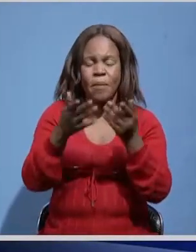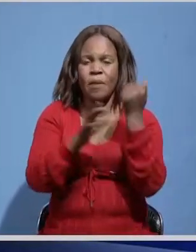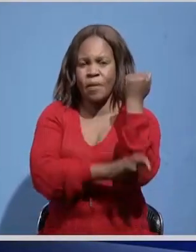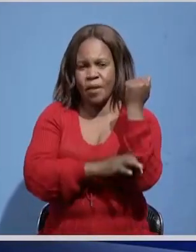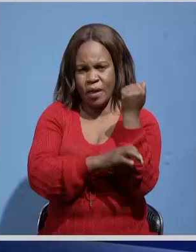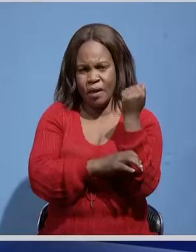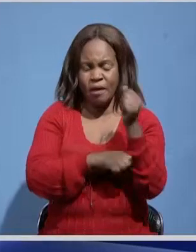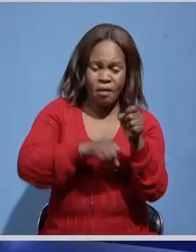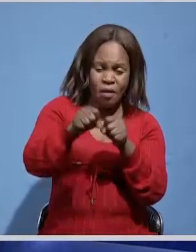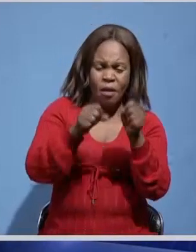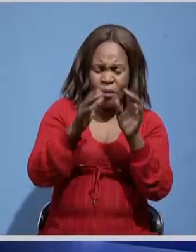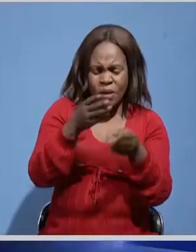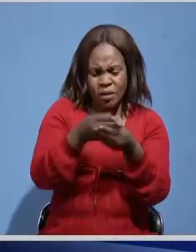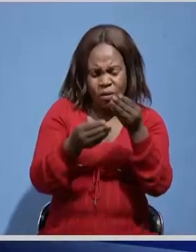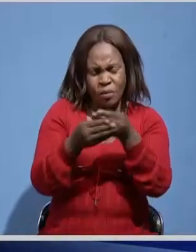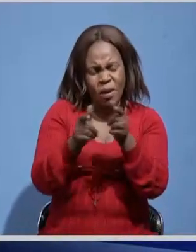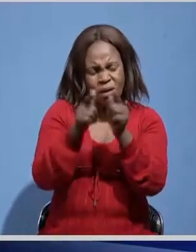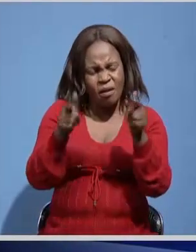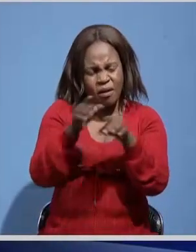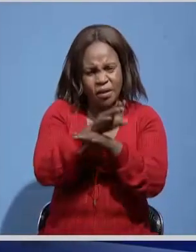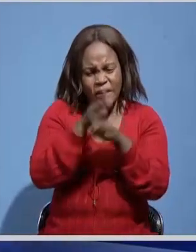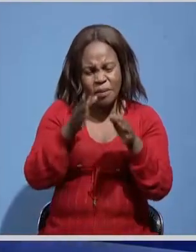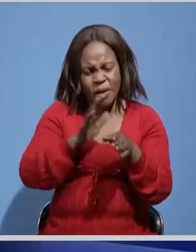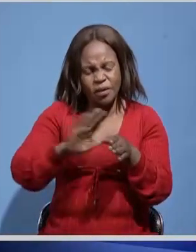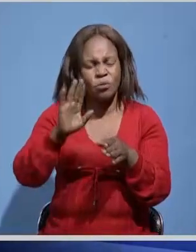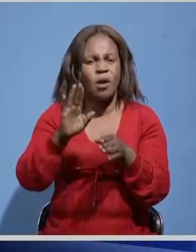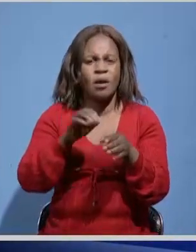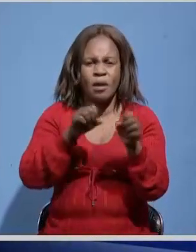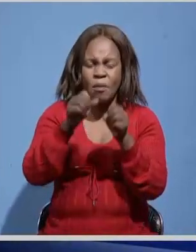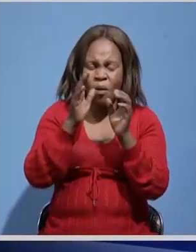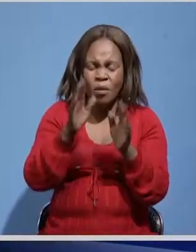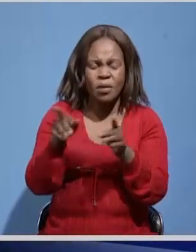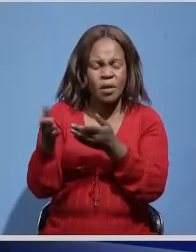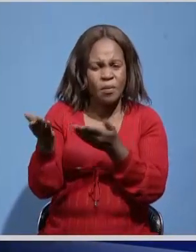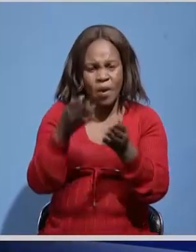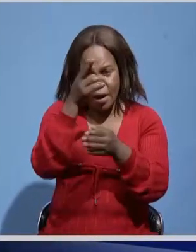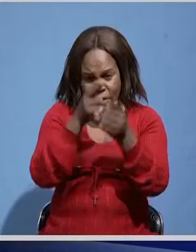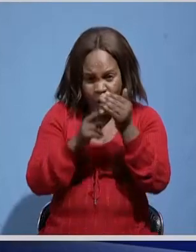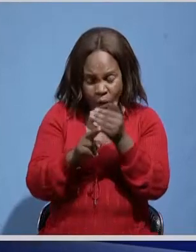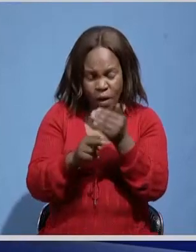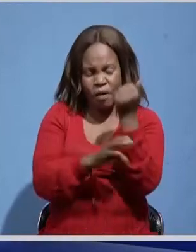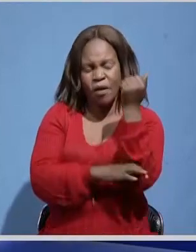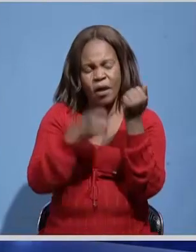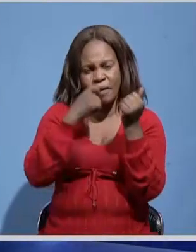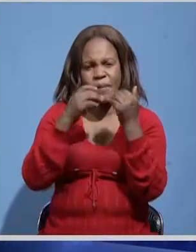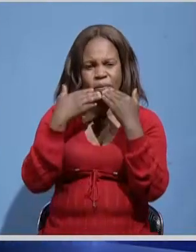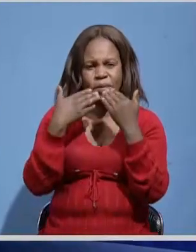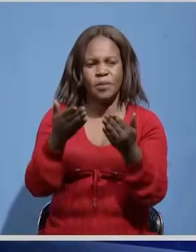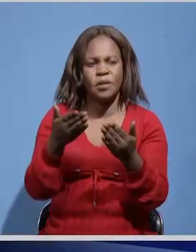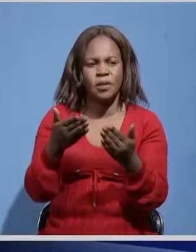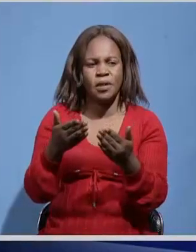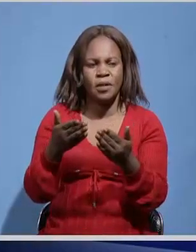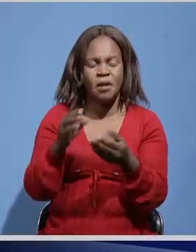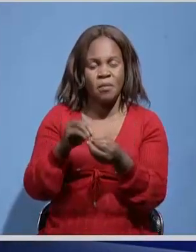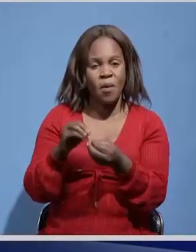who contributed greatly to Zambia's boxing standards and brought honor to the country should be appreciated. We have more in this report by